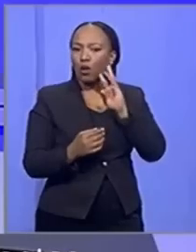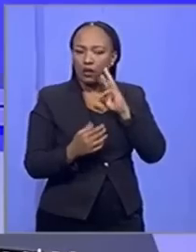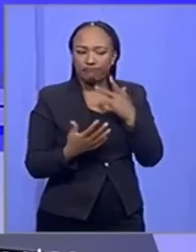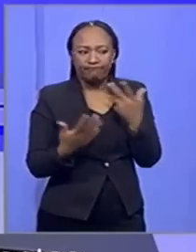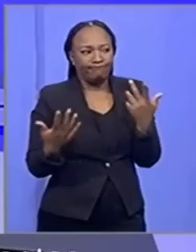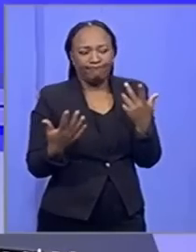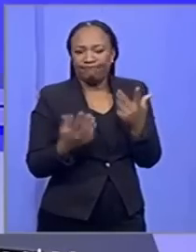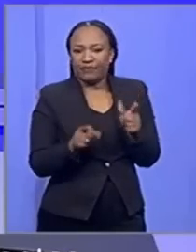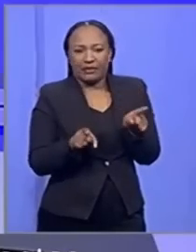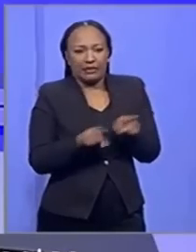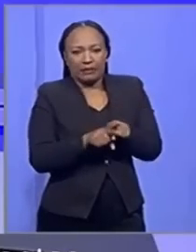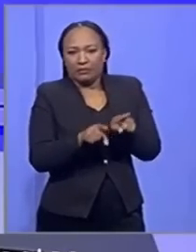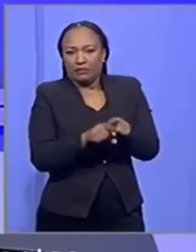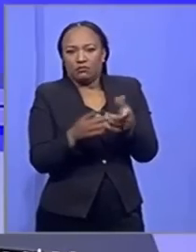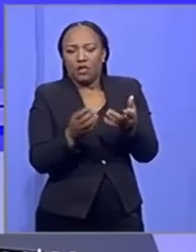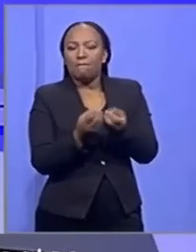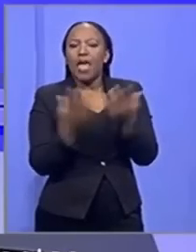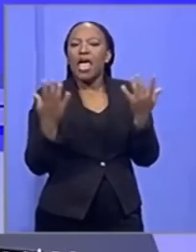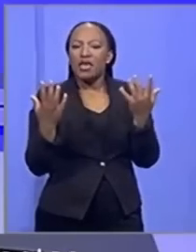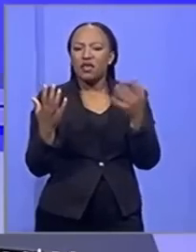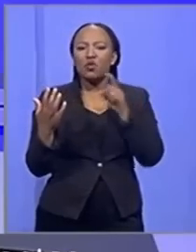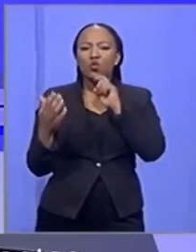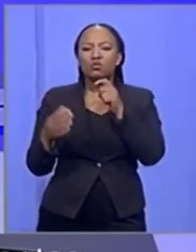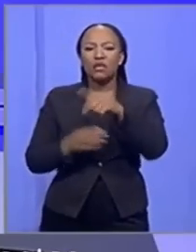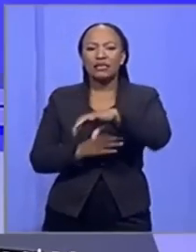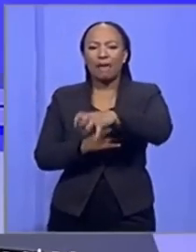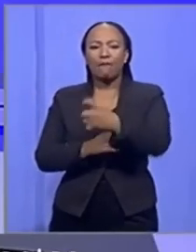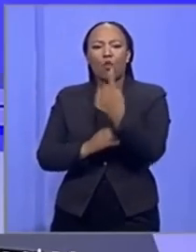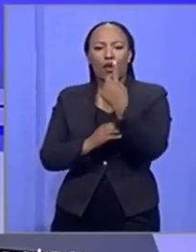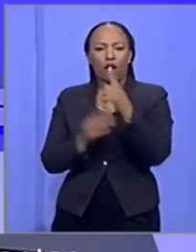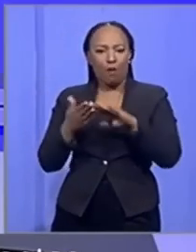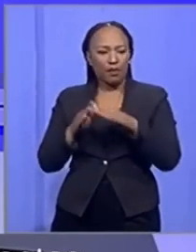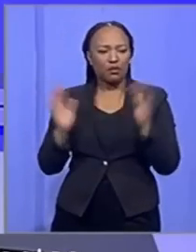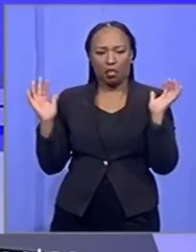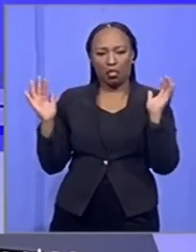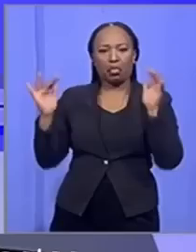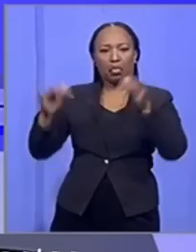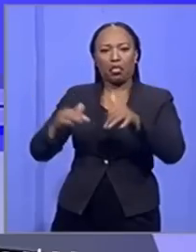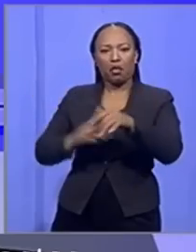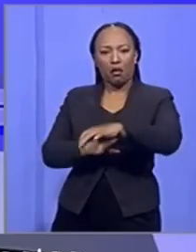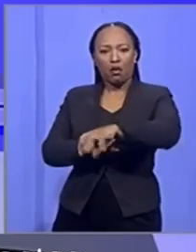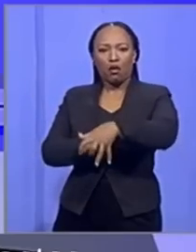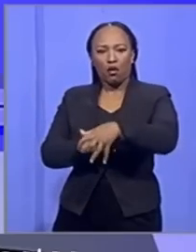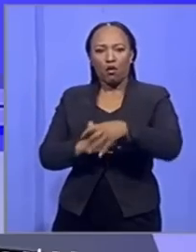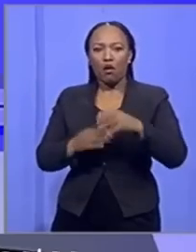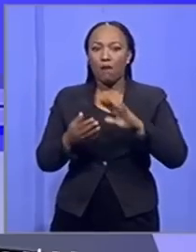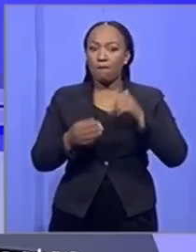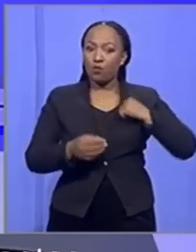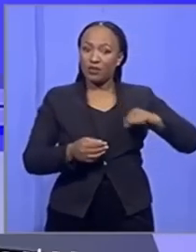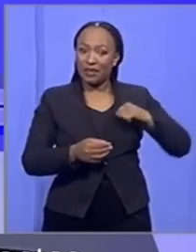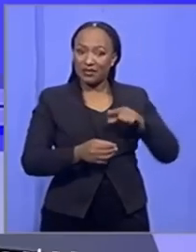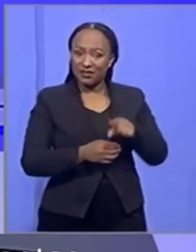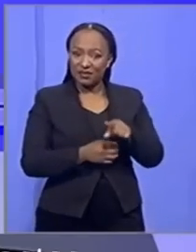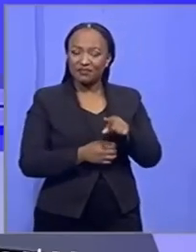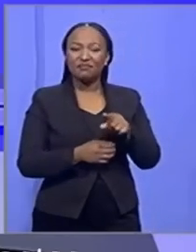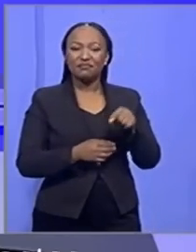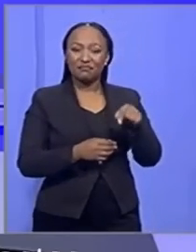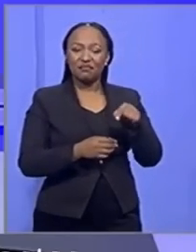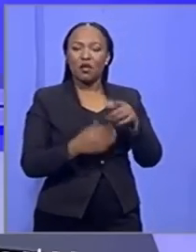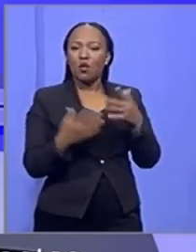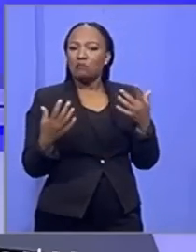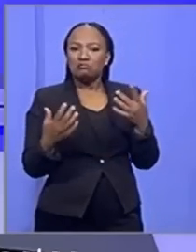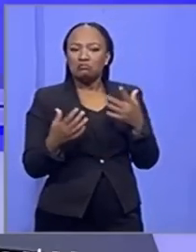šomiša dipompi tša mohlakanelwa mengwaga ya go feta e mehlano ka ge masepala wa Ngwathe o sokotšwa ke mananeo kgoparara ao a sa